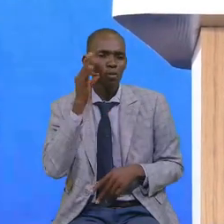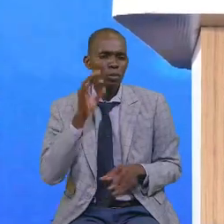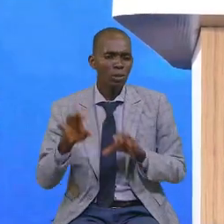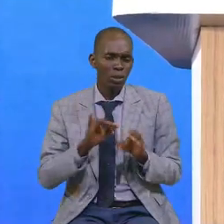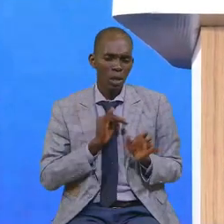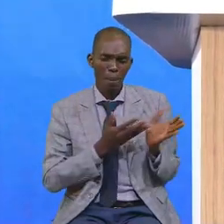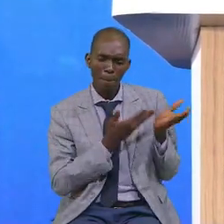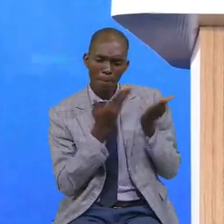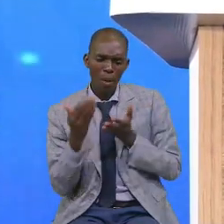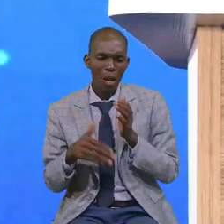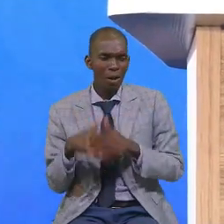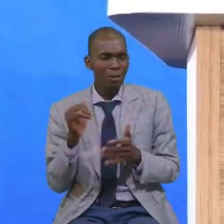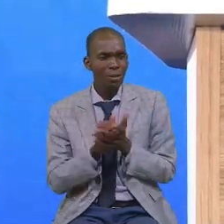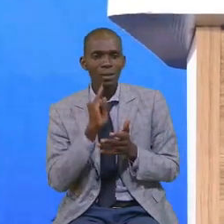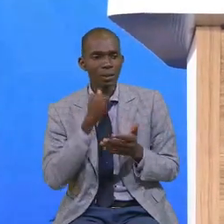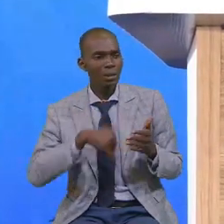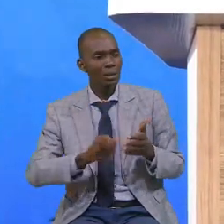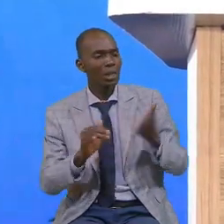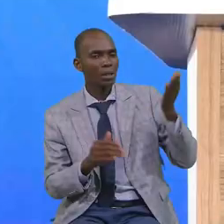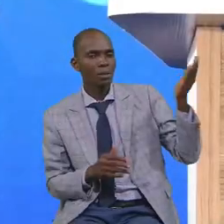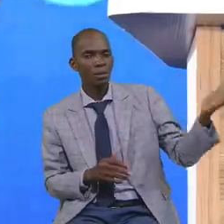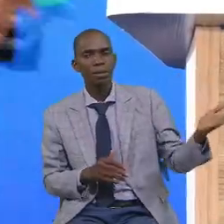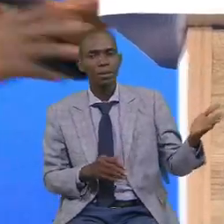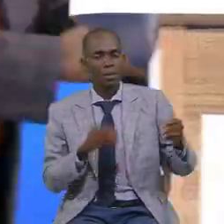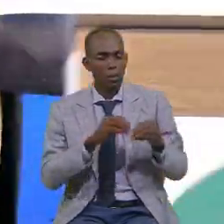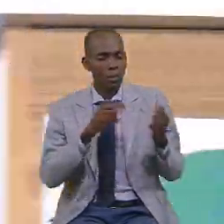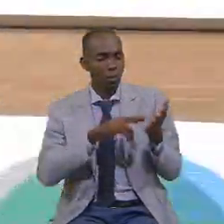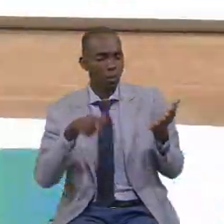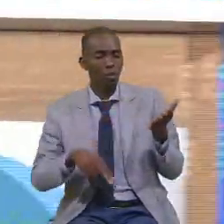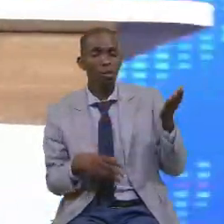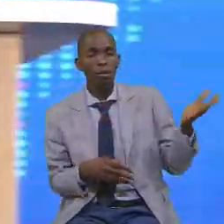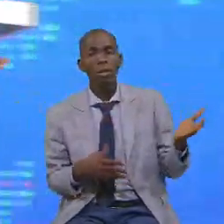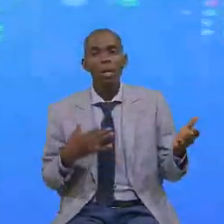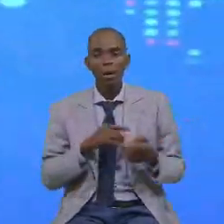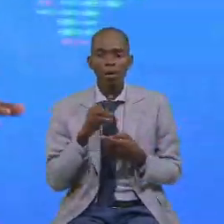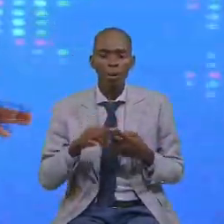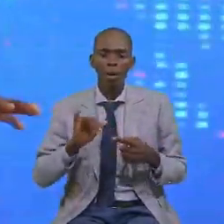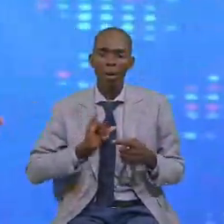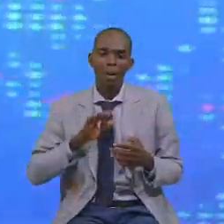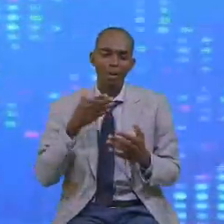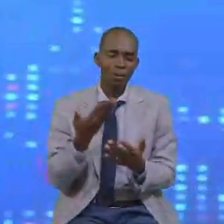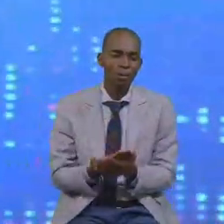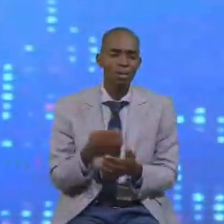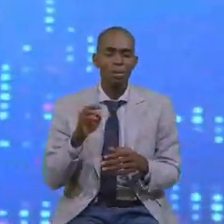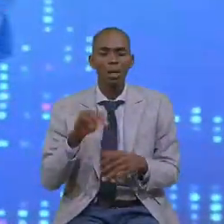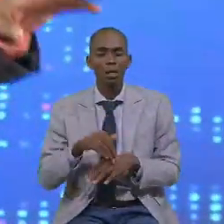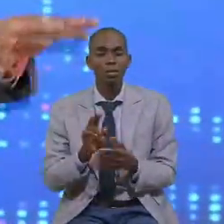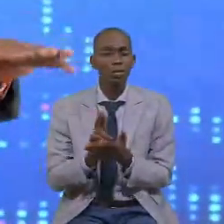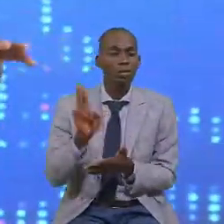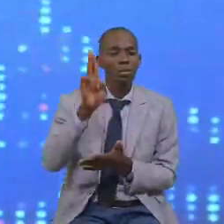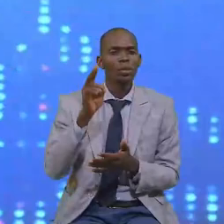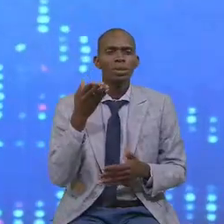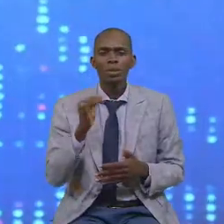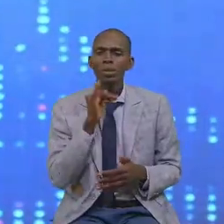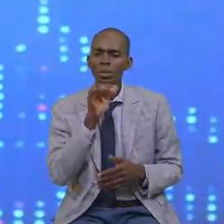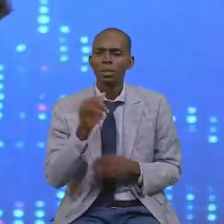that is still there in the record of the school? And when I got to college, university, there's a kind of